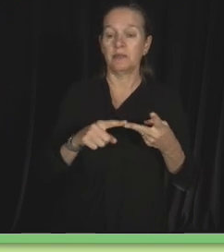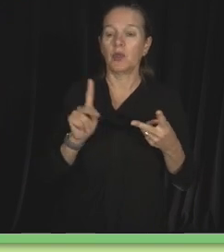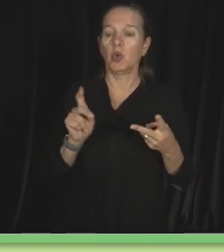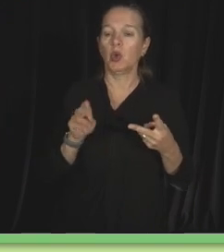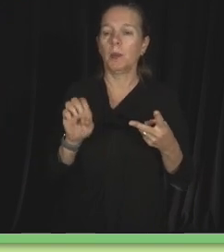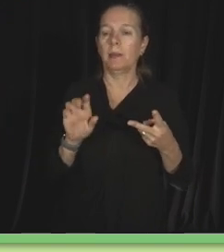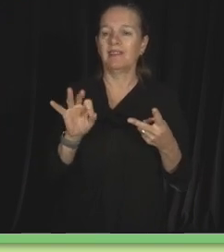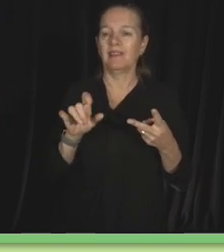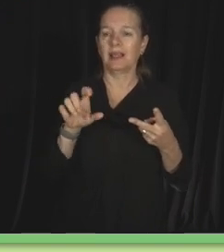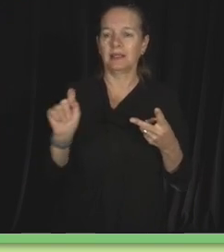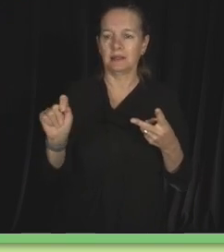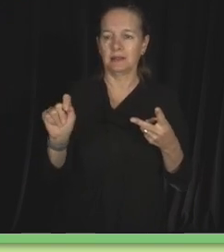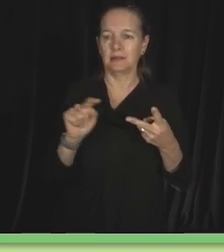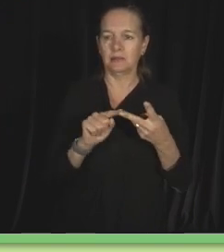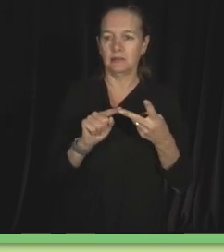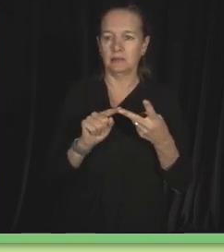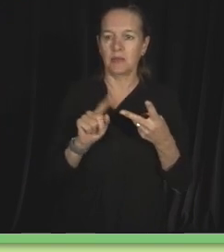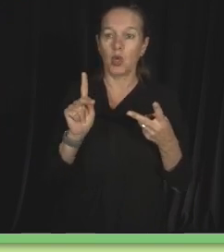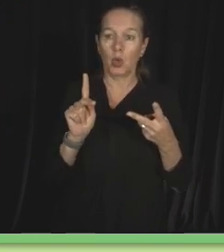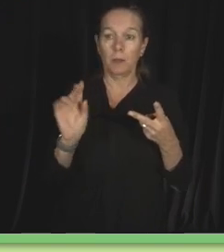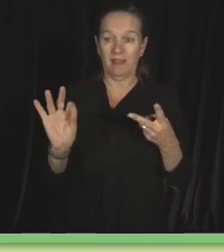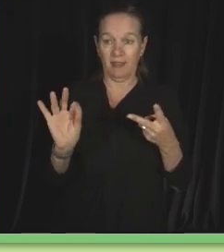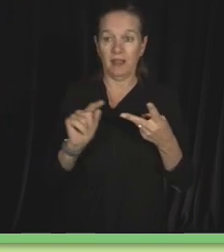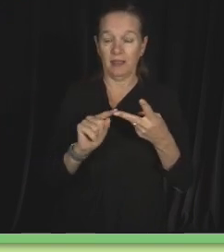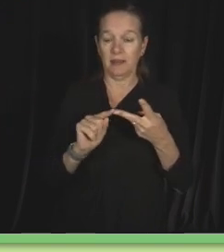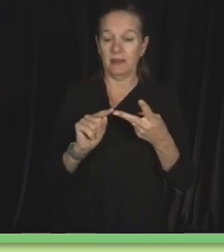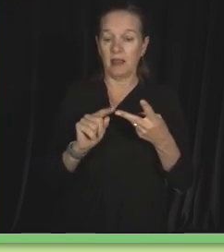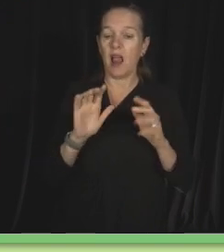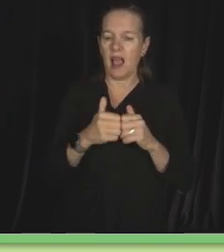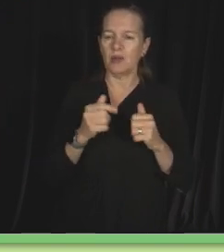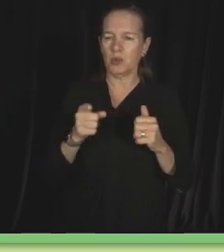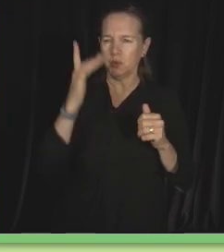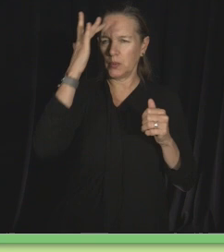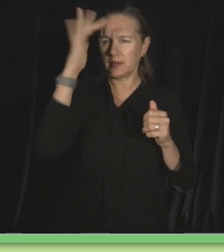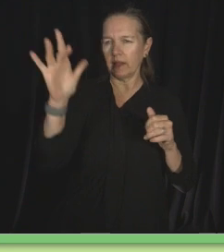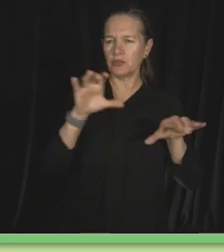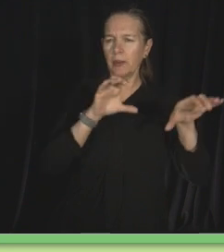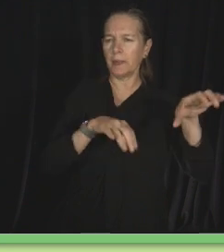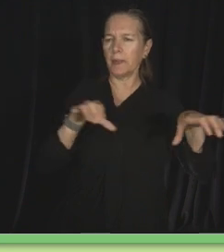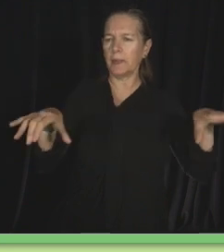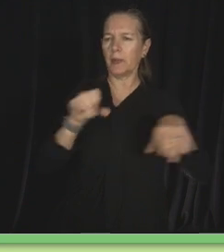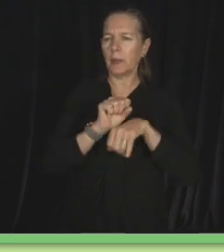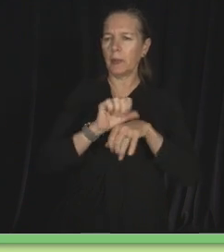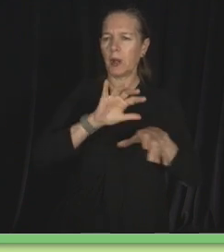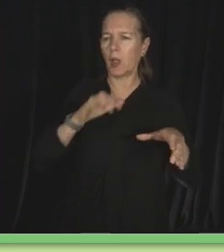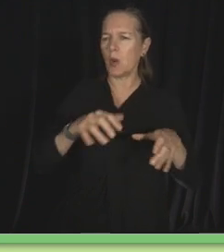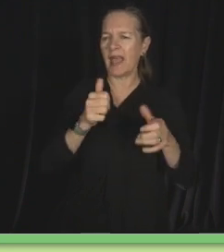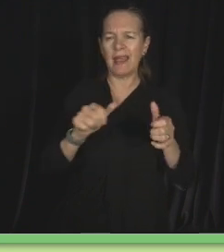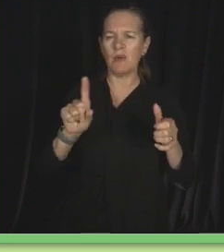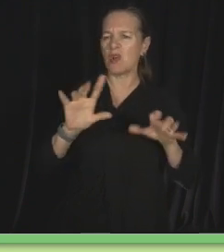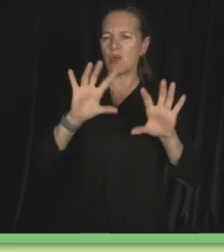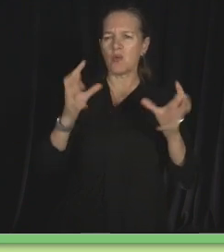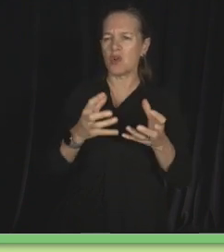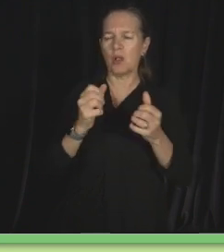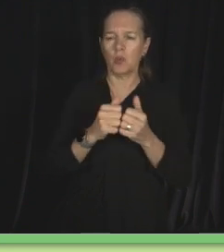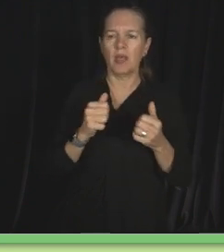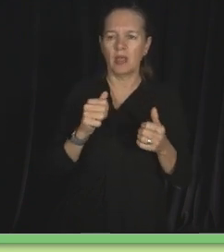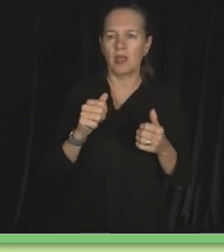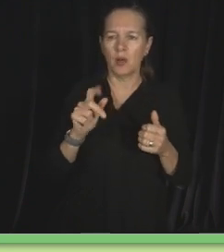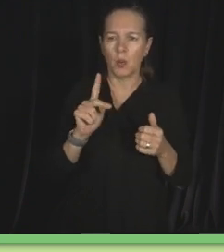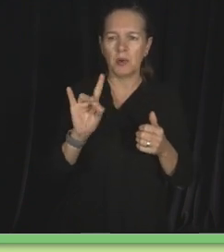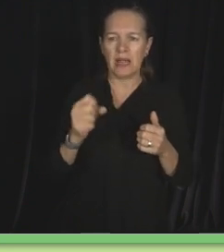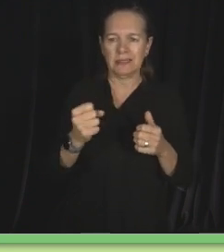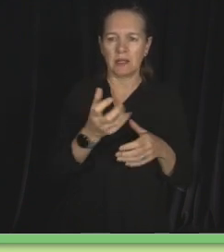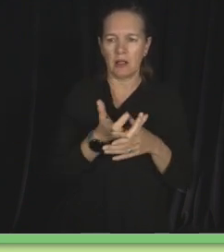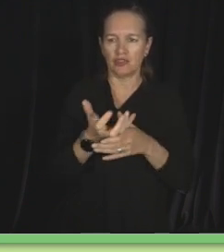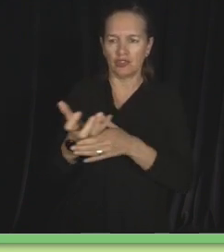KubeFleet. KubeFleet allows you to intelligently place workloads anywhere in the world across Kubernetes clusters. In the